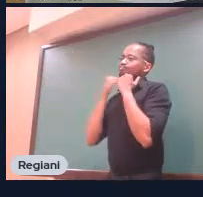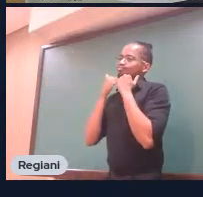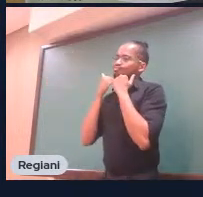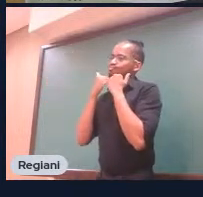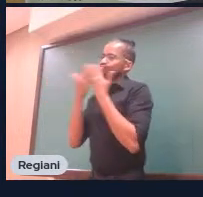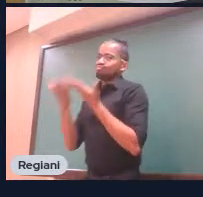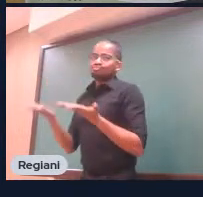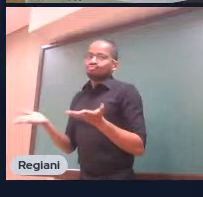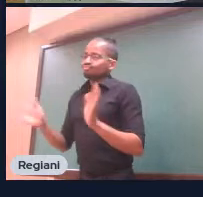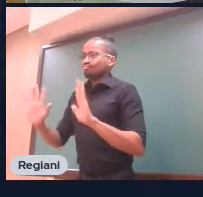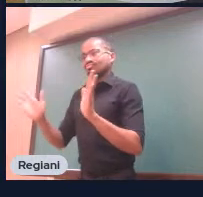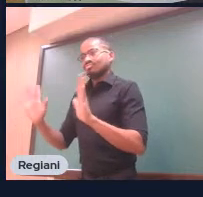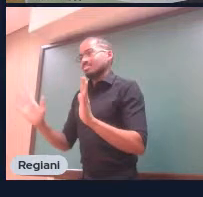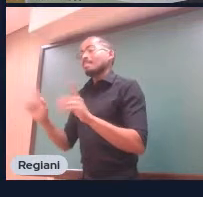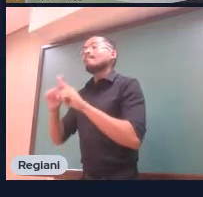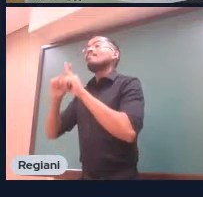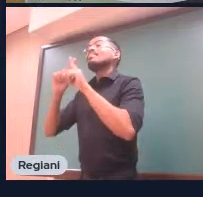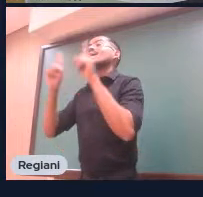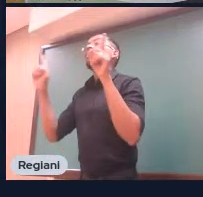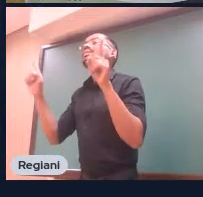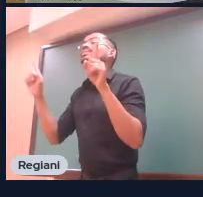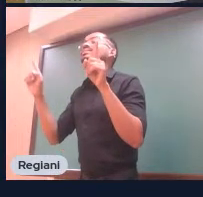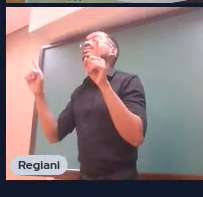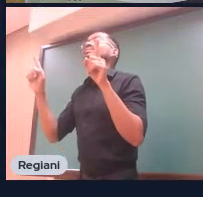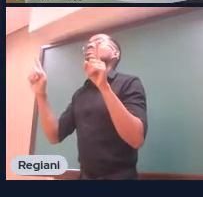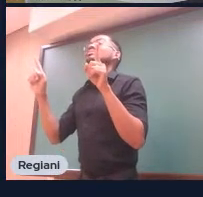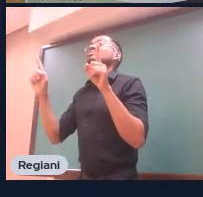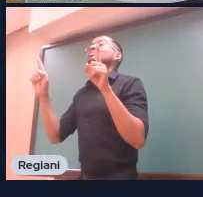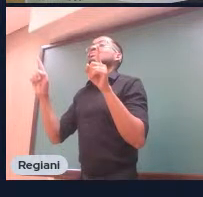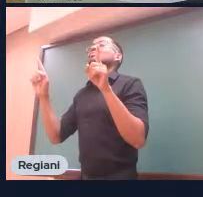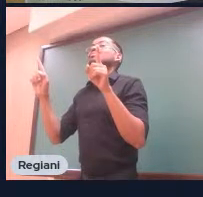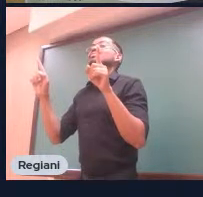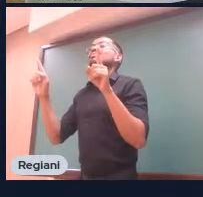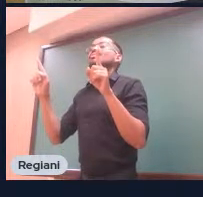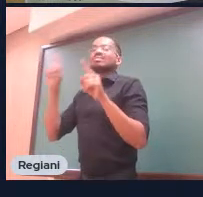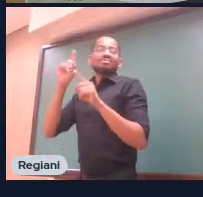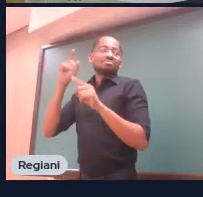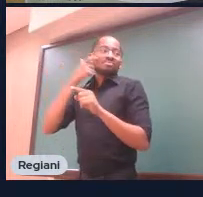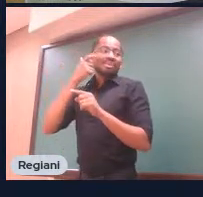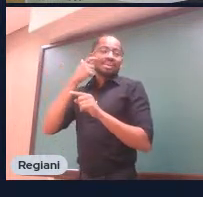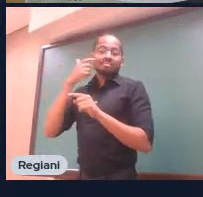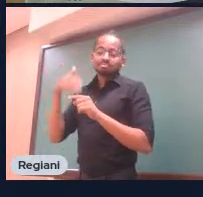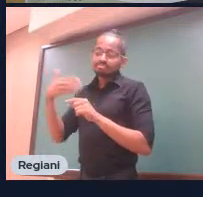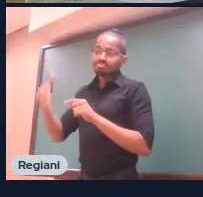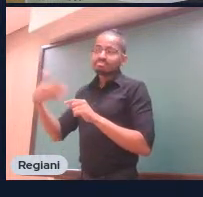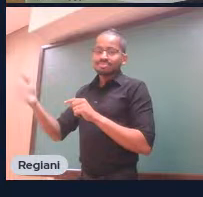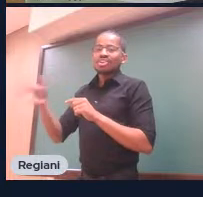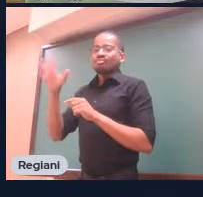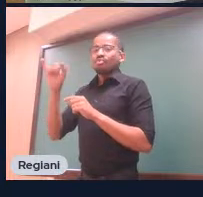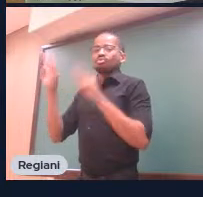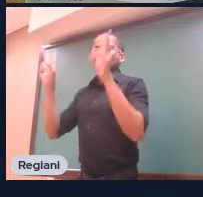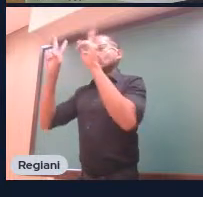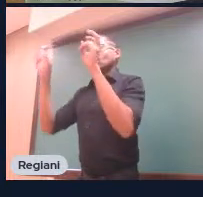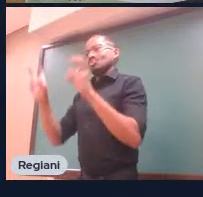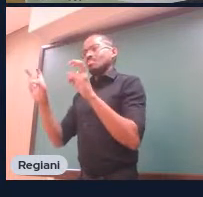the AI involved. But see in a few seconds or minutes rather what I have to say on